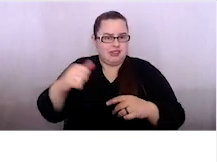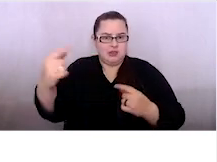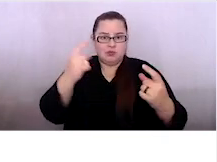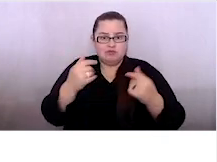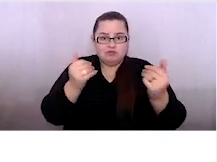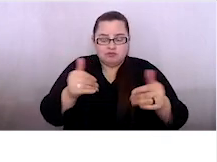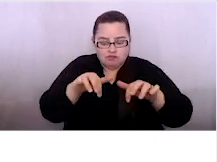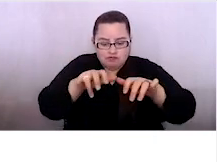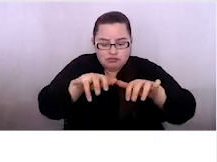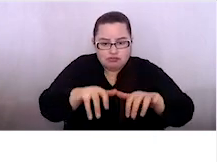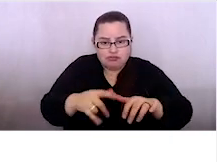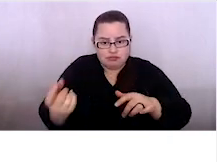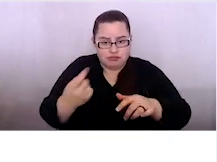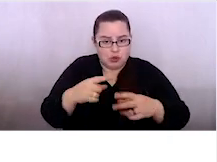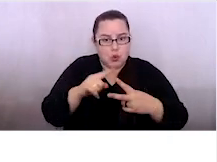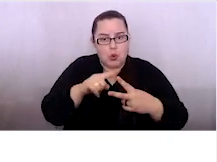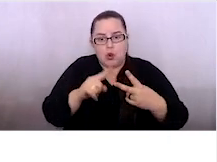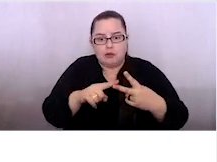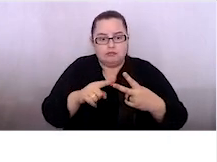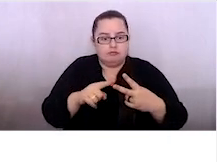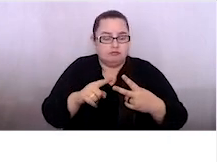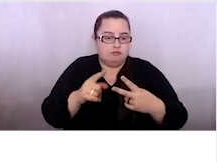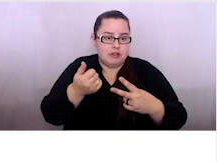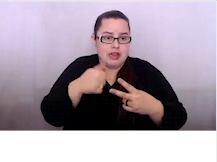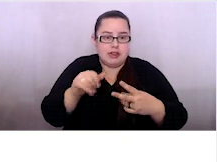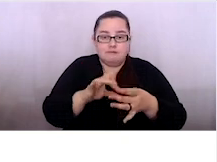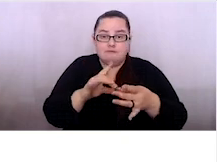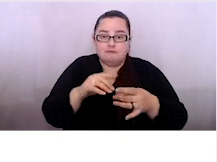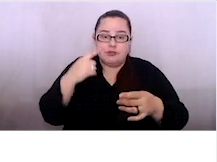in the Q&A section or direct any comments in the chat.